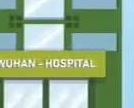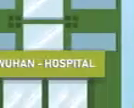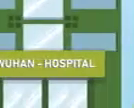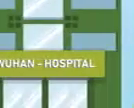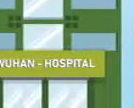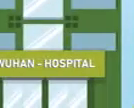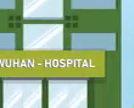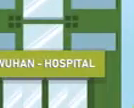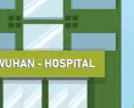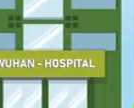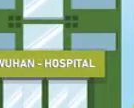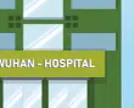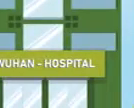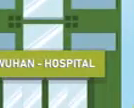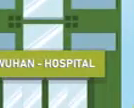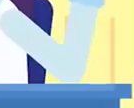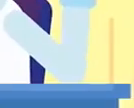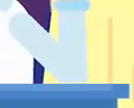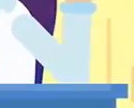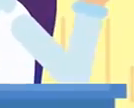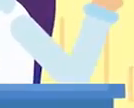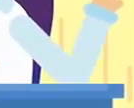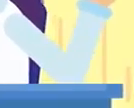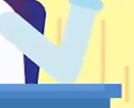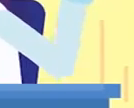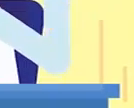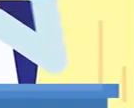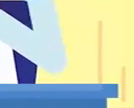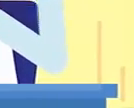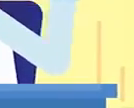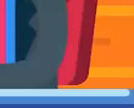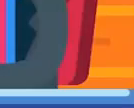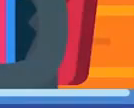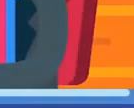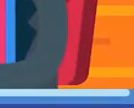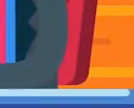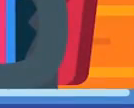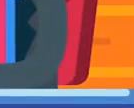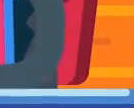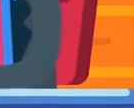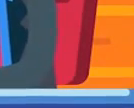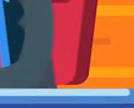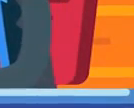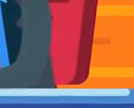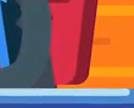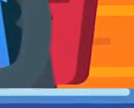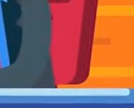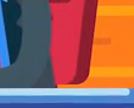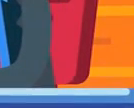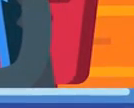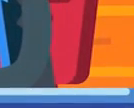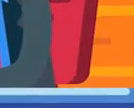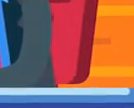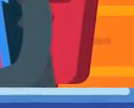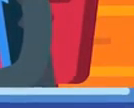56 patients from Wuhan Pulmonary Hospital. These symptoms are broken down into day 1 to day 2. The beginning